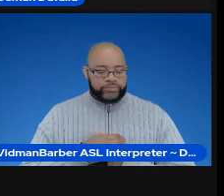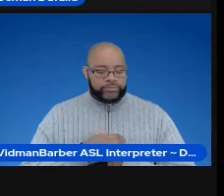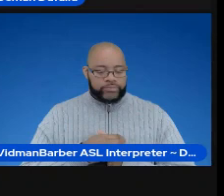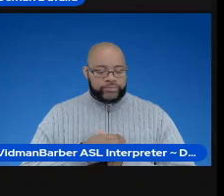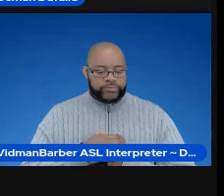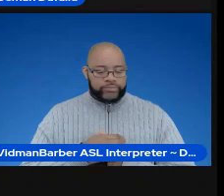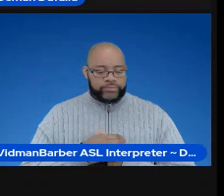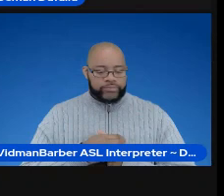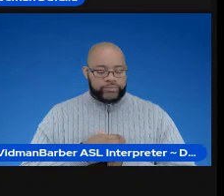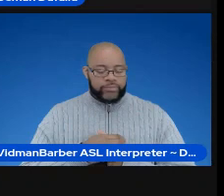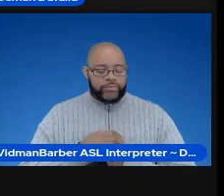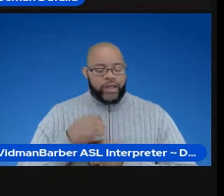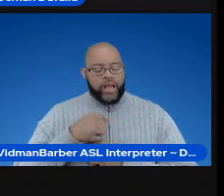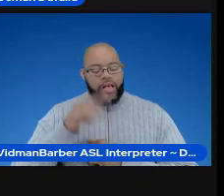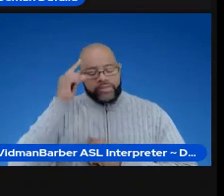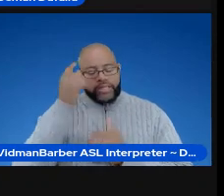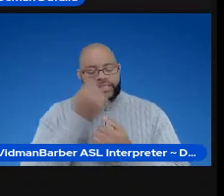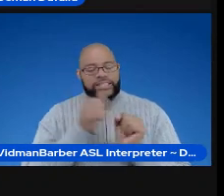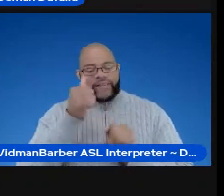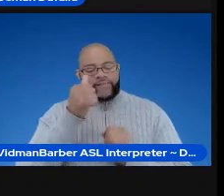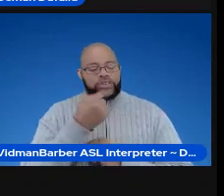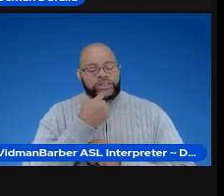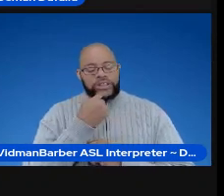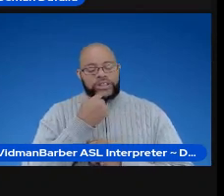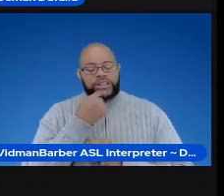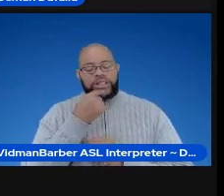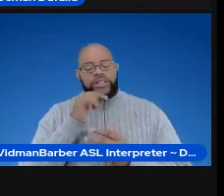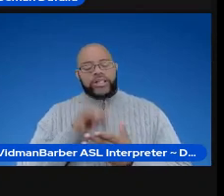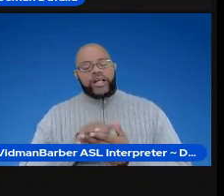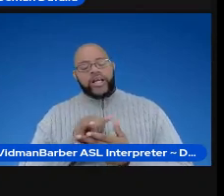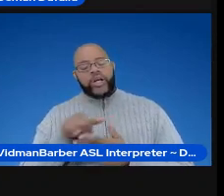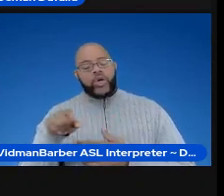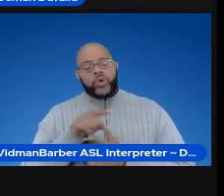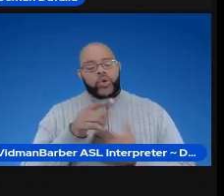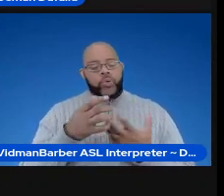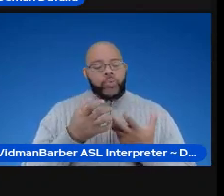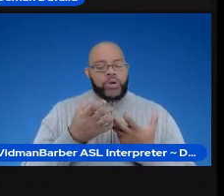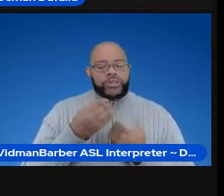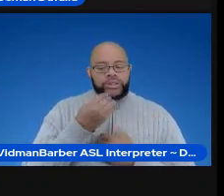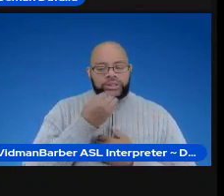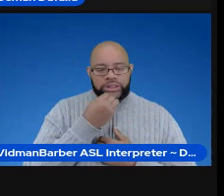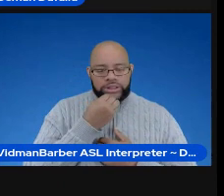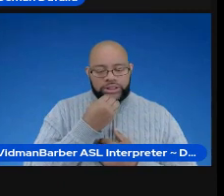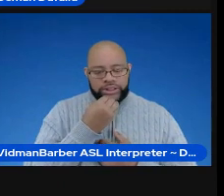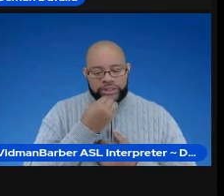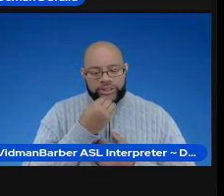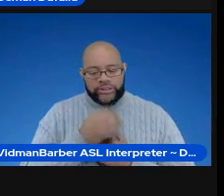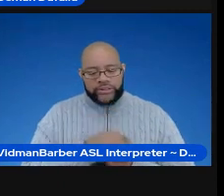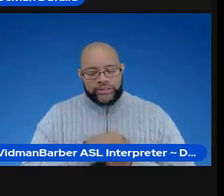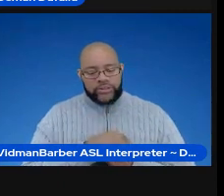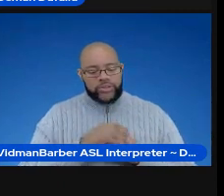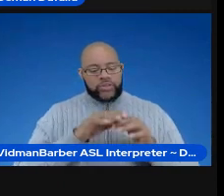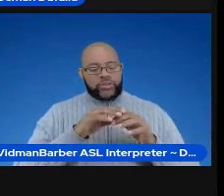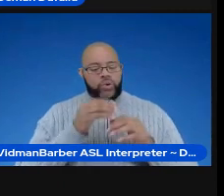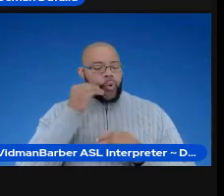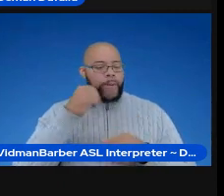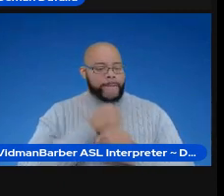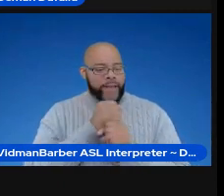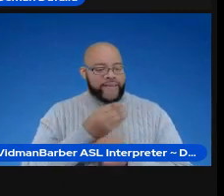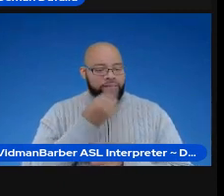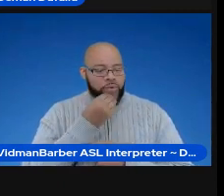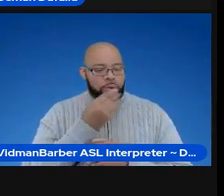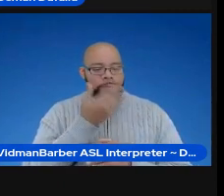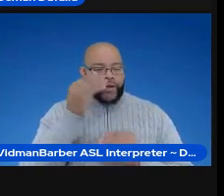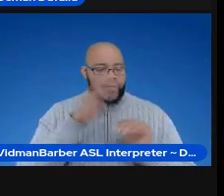I think it's safer to say that you would want to eat a homemade food than